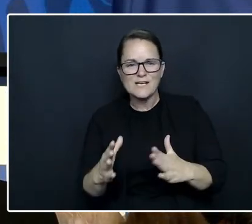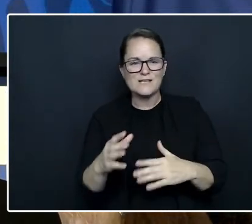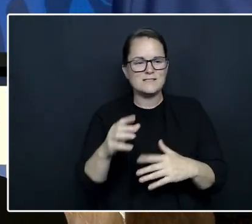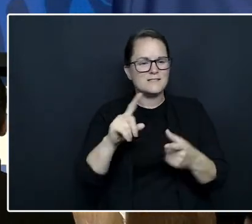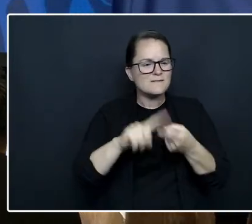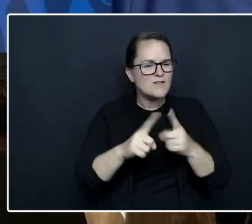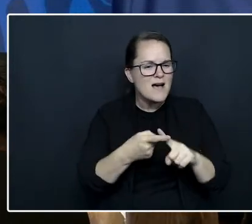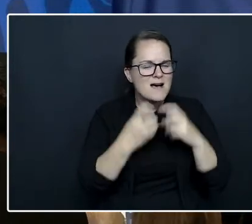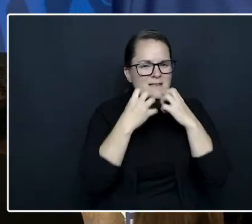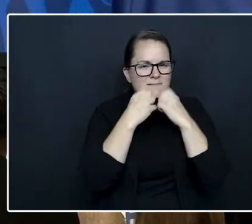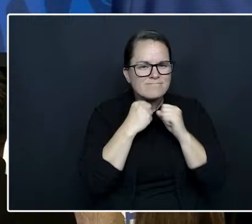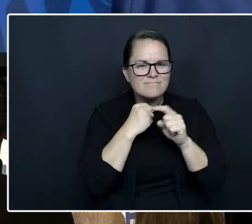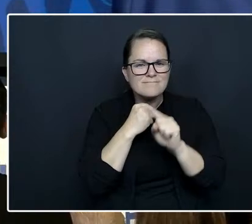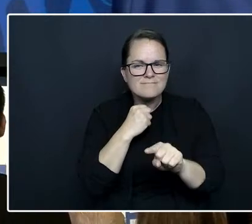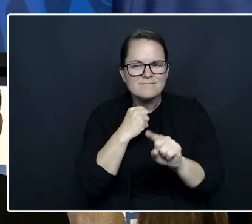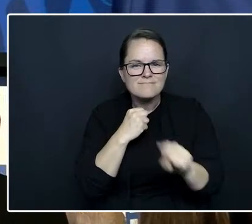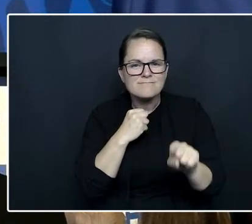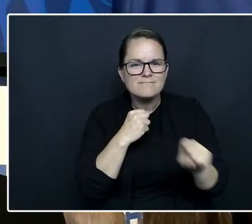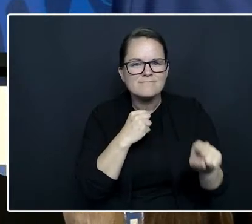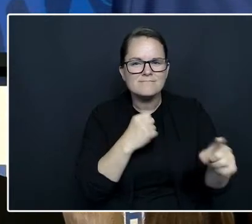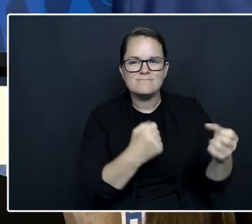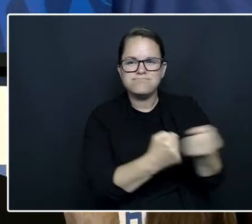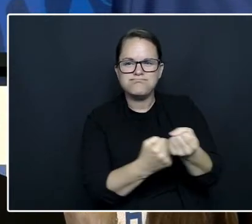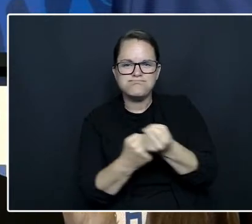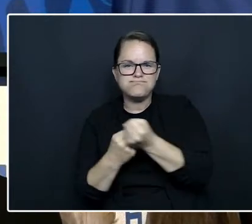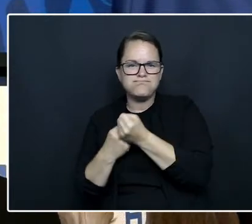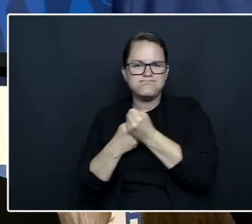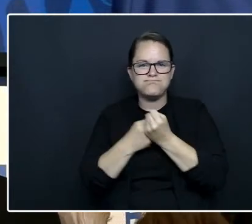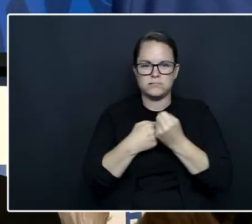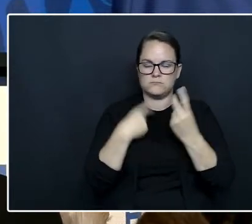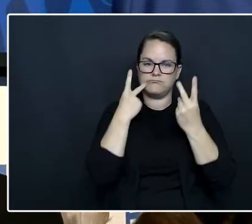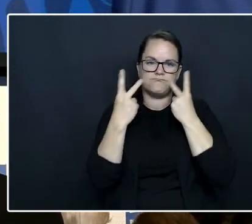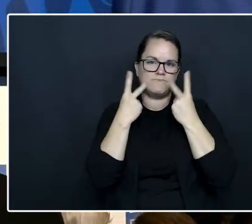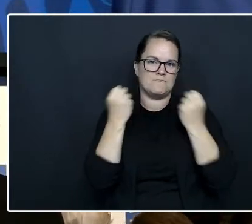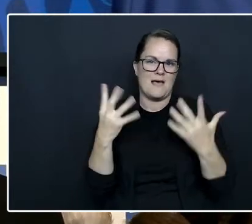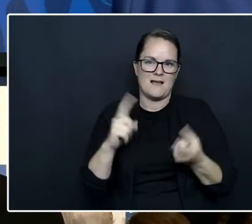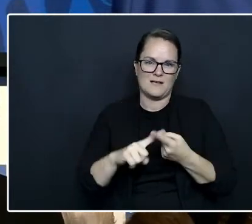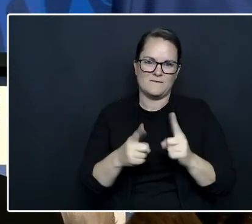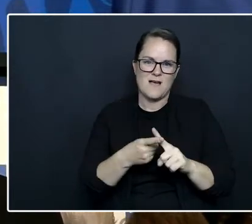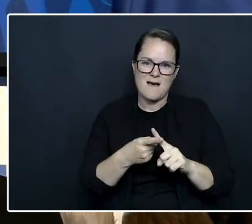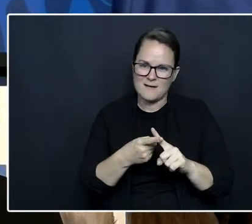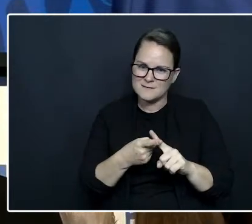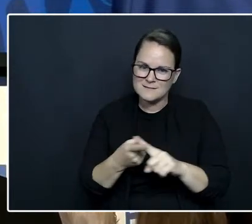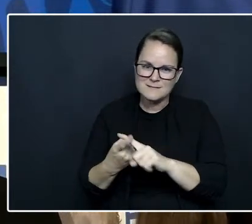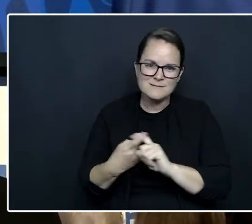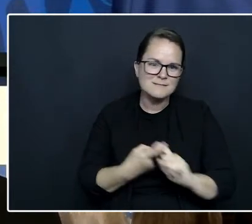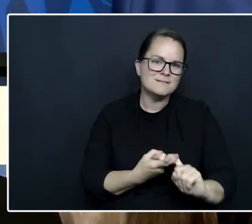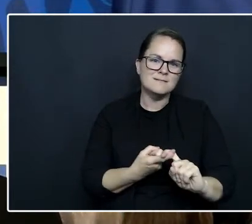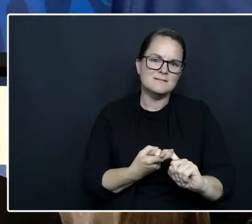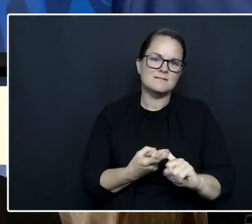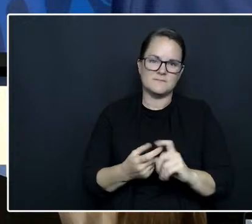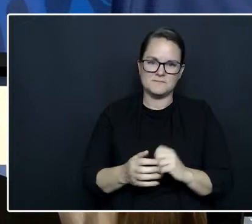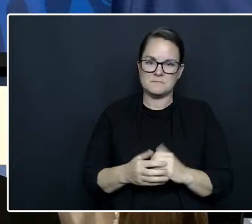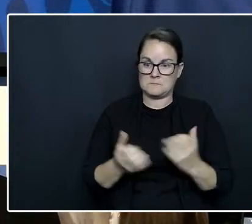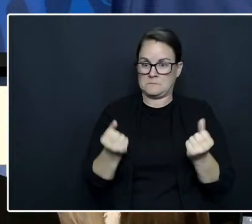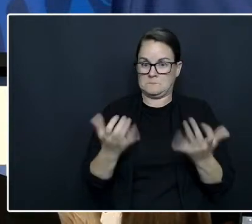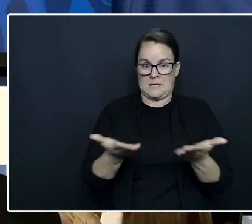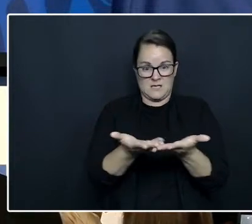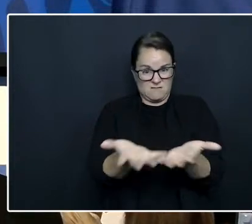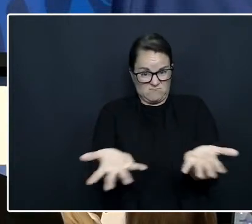of the president and me. I see so many friends here. And so many of you have given so much of your